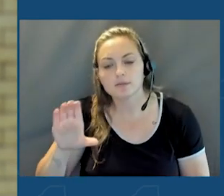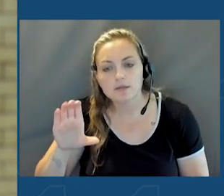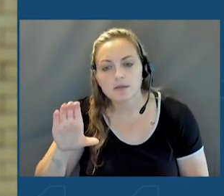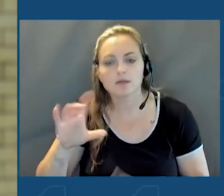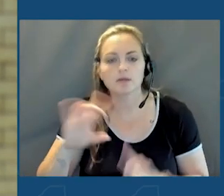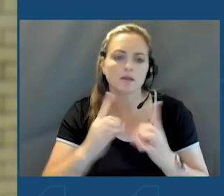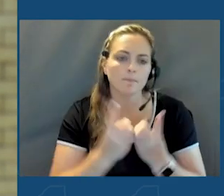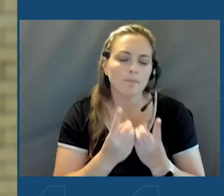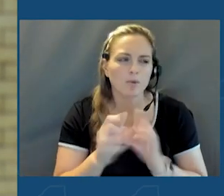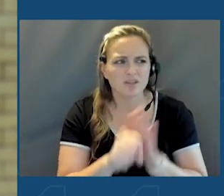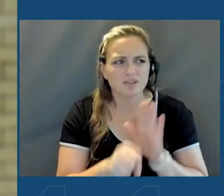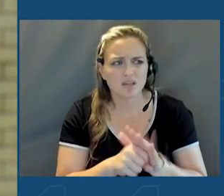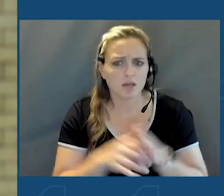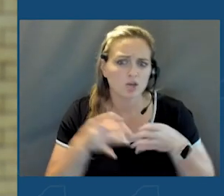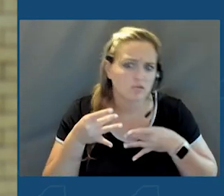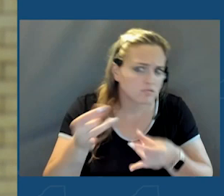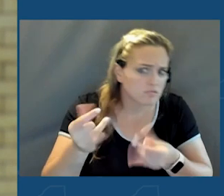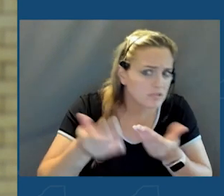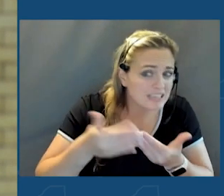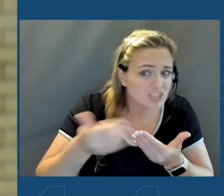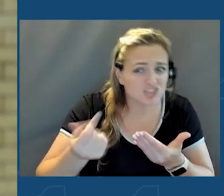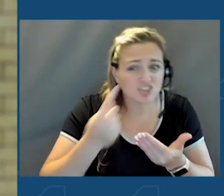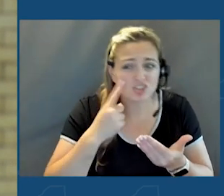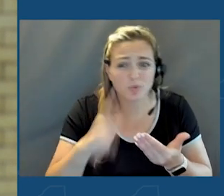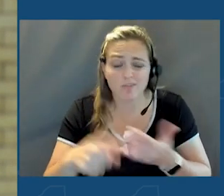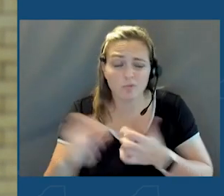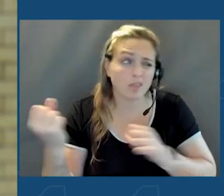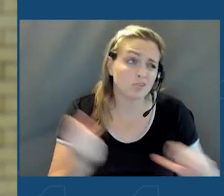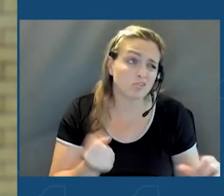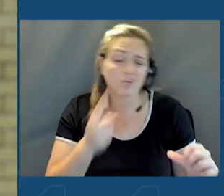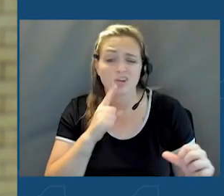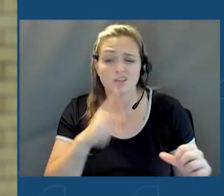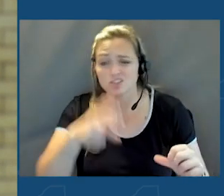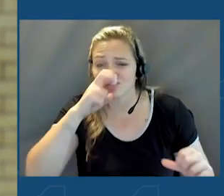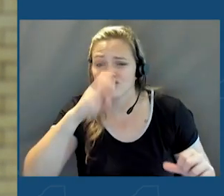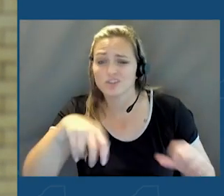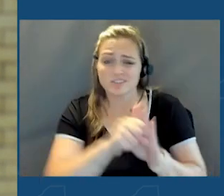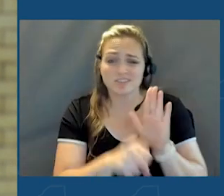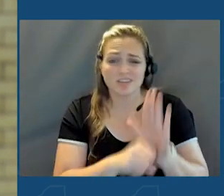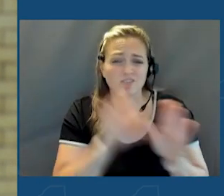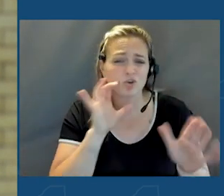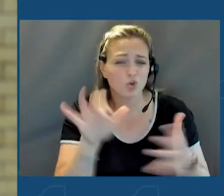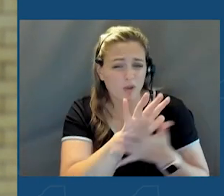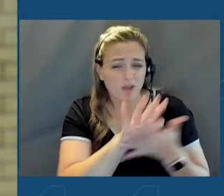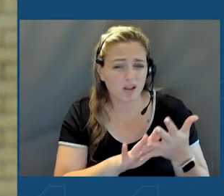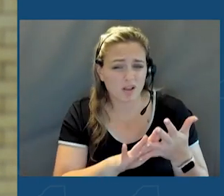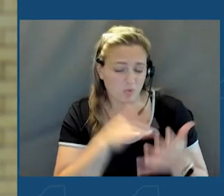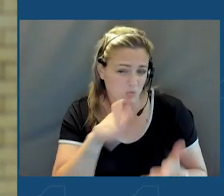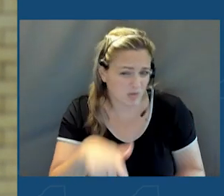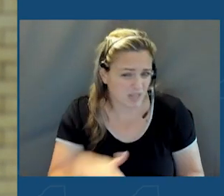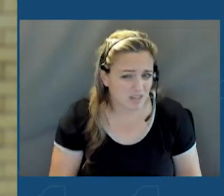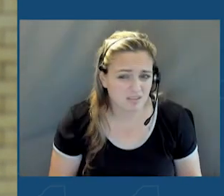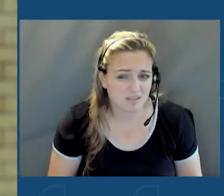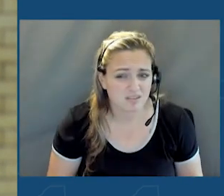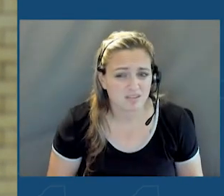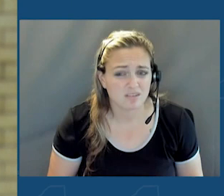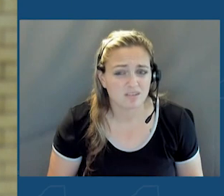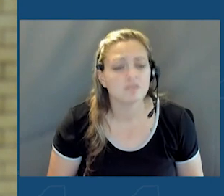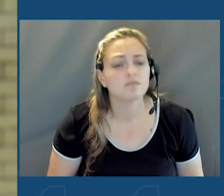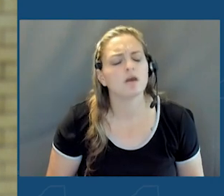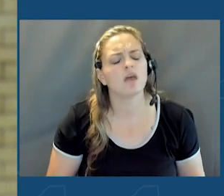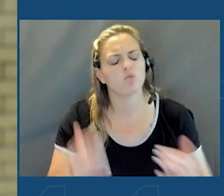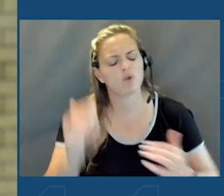can you streamline a little bit? Do we have to really be the toughest state for doing all this? It's not necessary. And we can strike the right balance